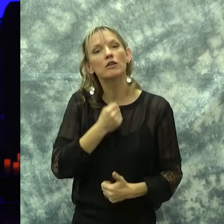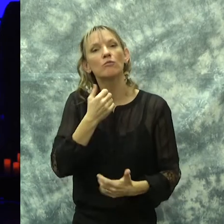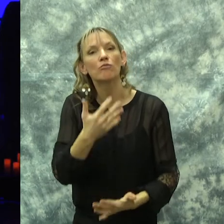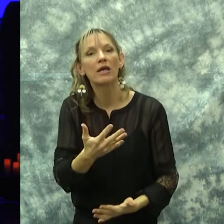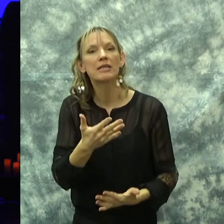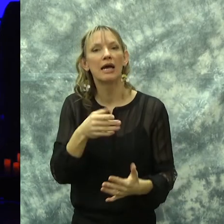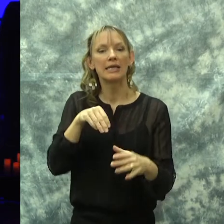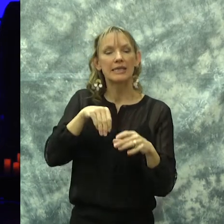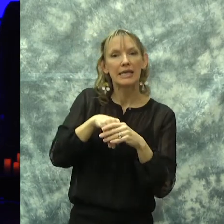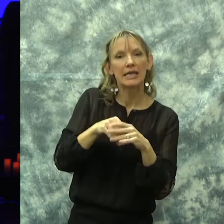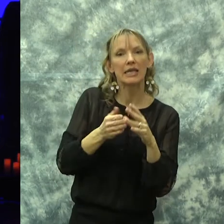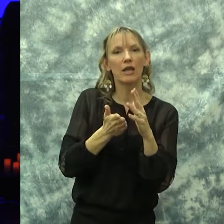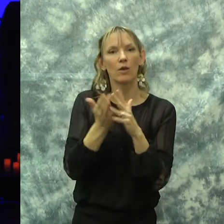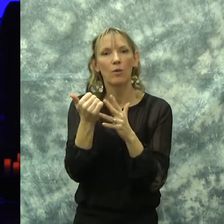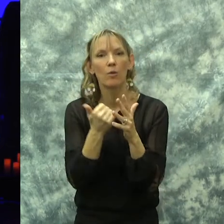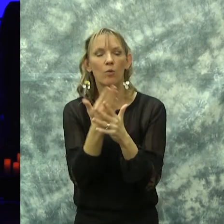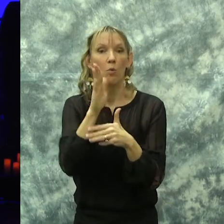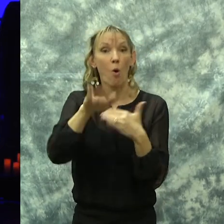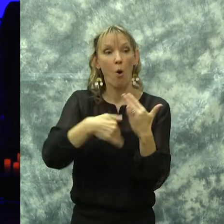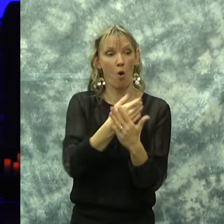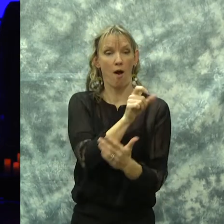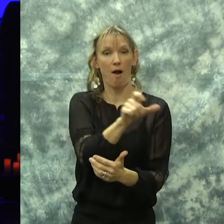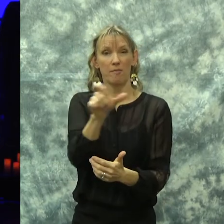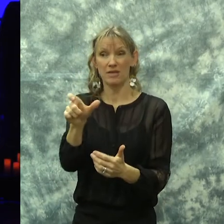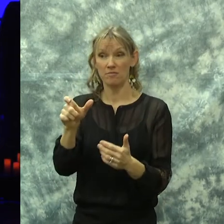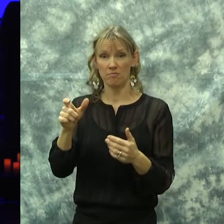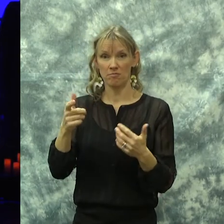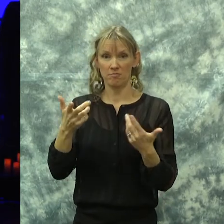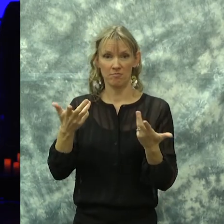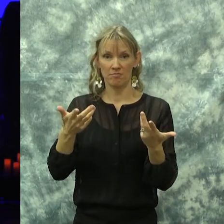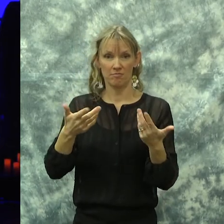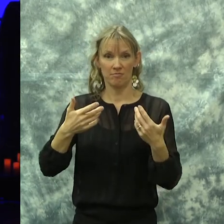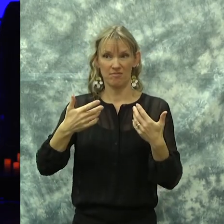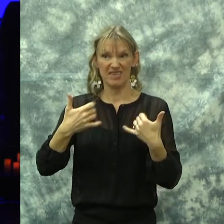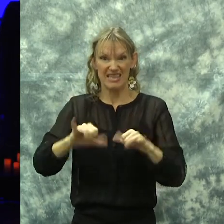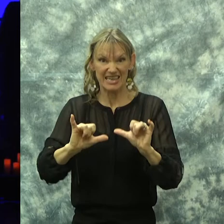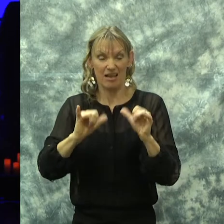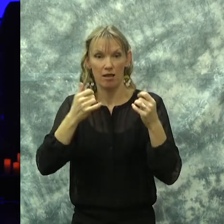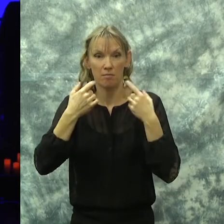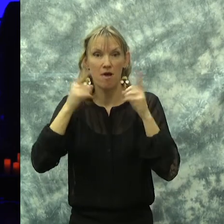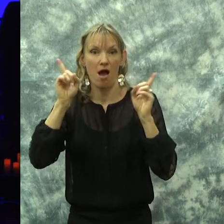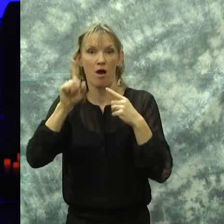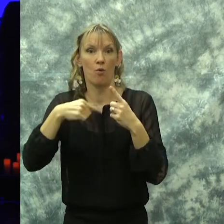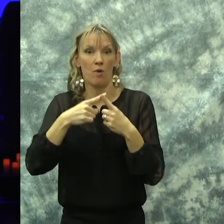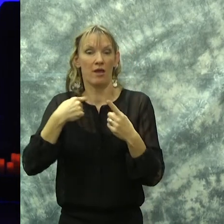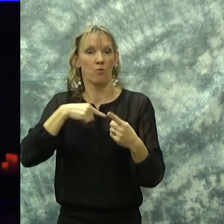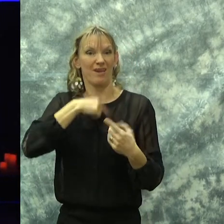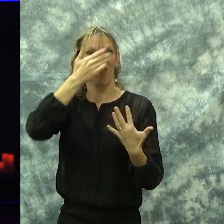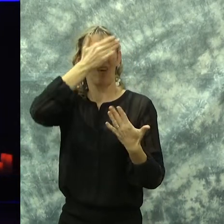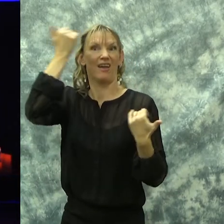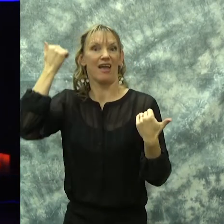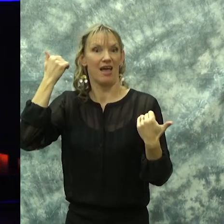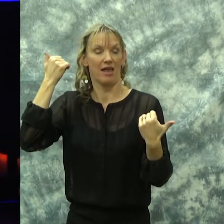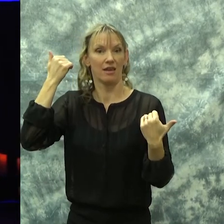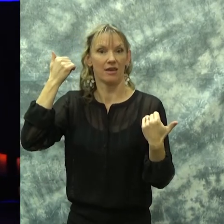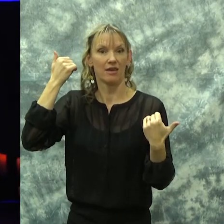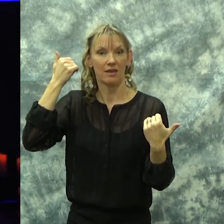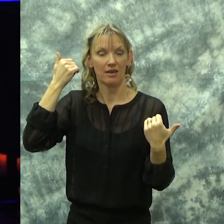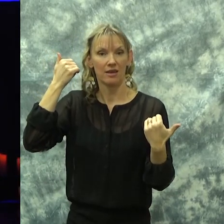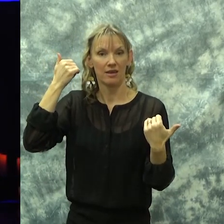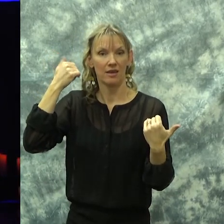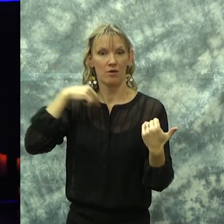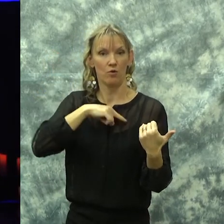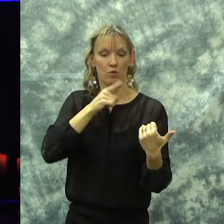expresses in and through all beings, even those of us who forget we're a part of our one life, cannot be separated from this